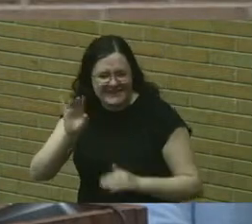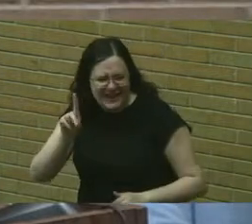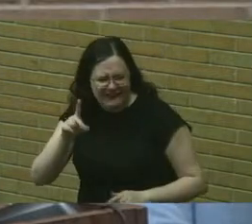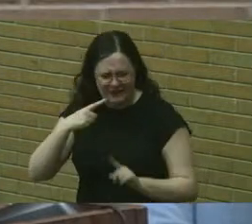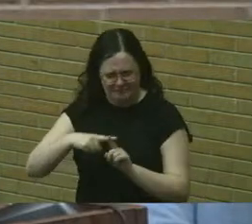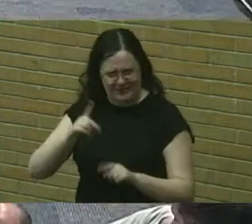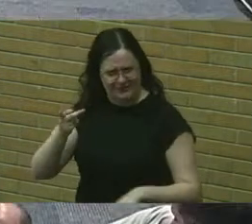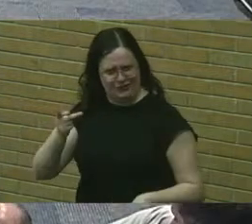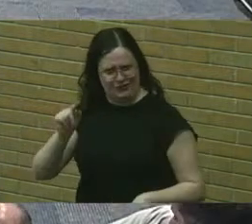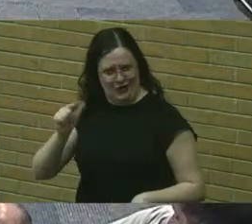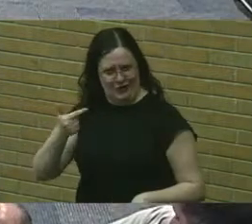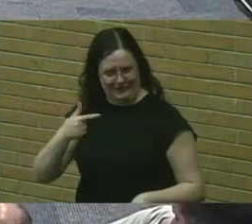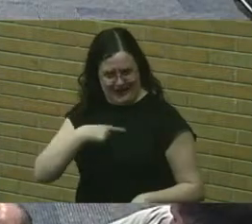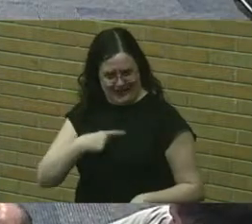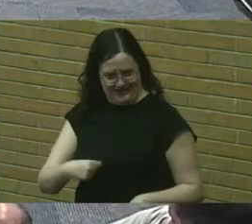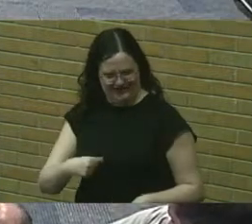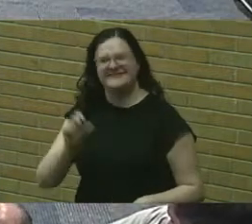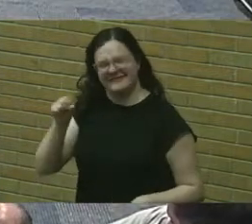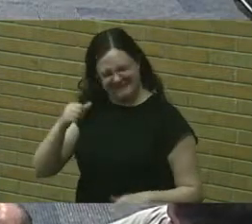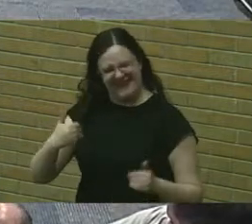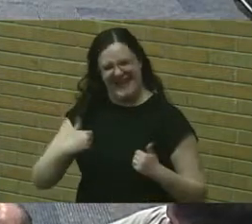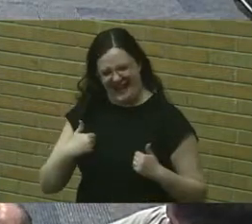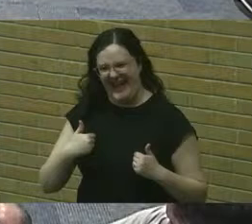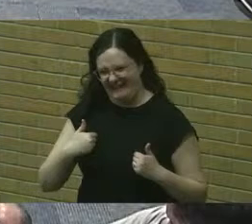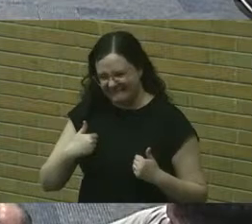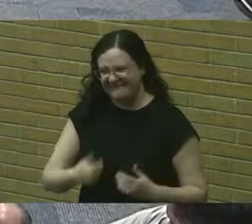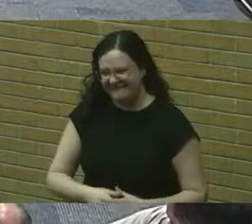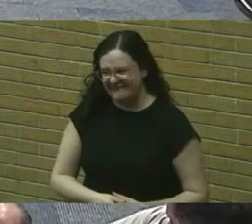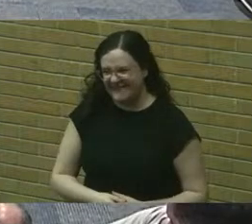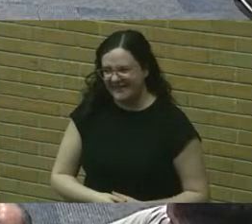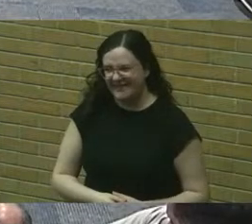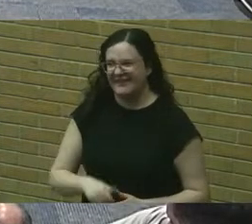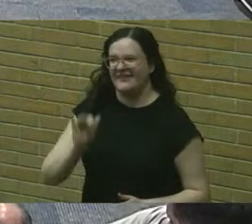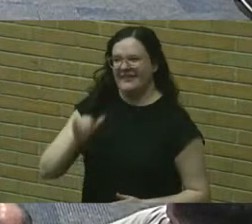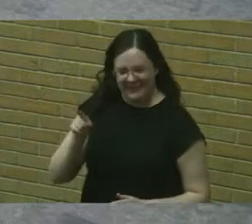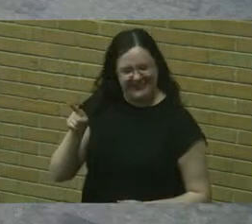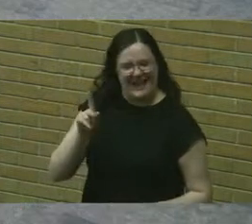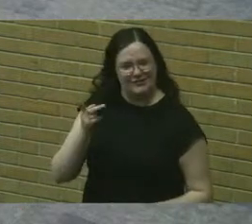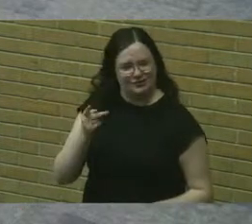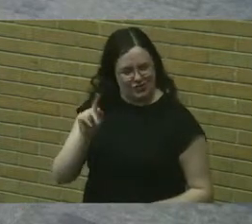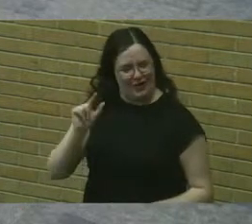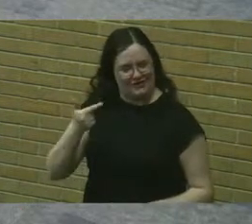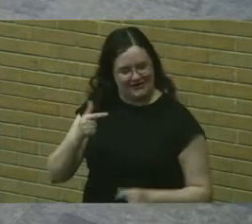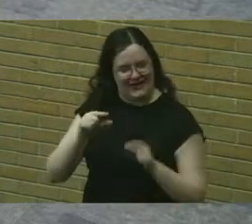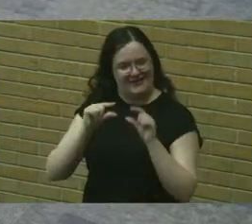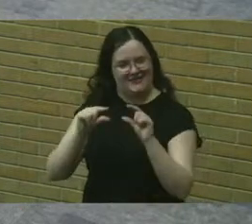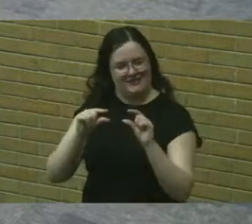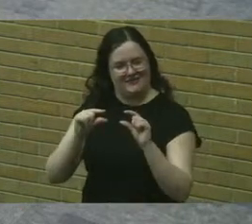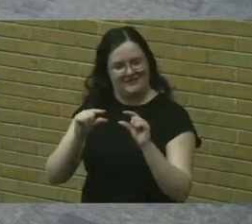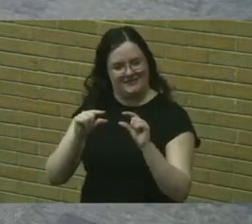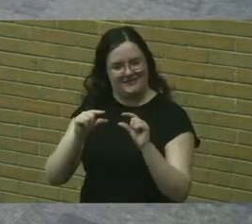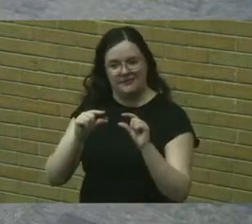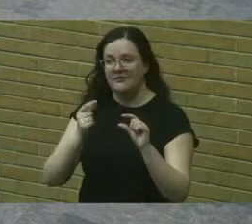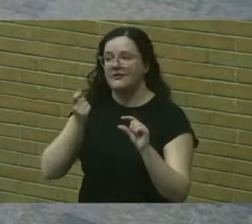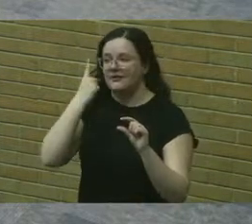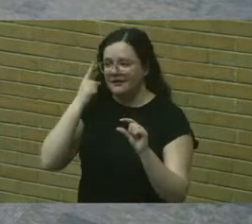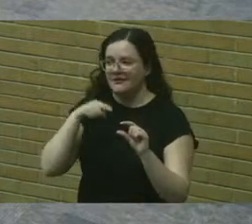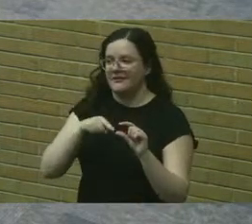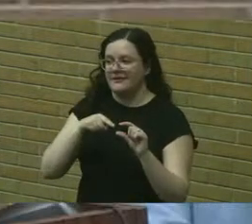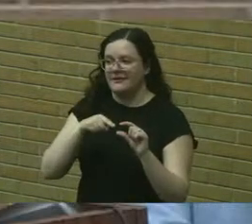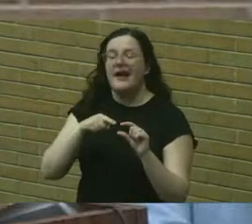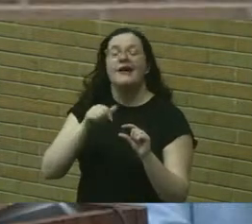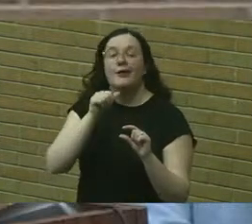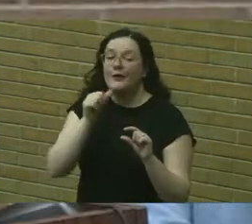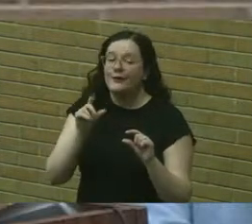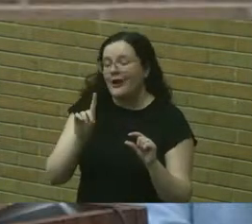tag. Michal gave it to me. This is a dog tag. It is not a dog tag.